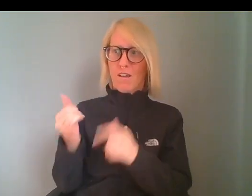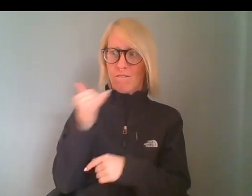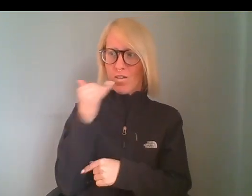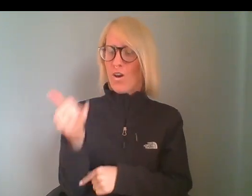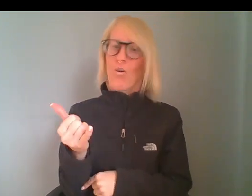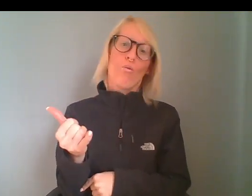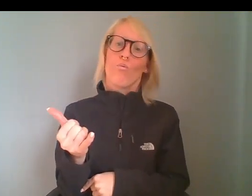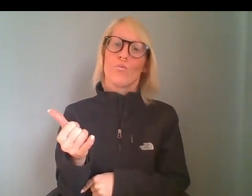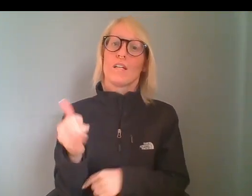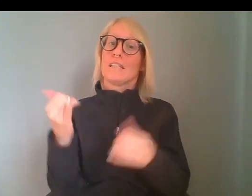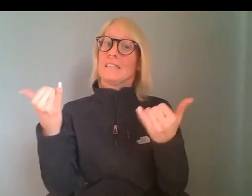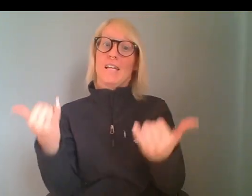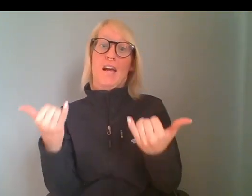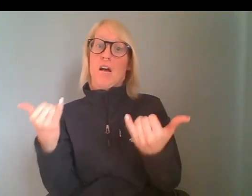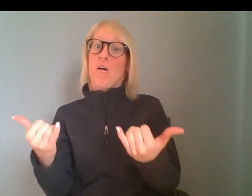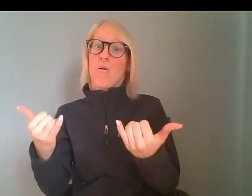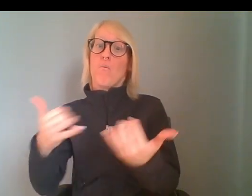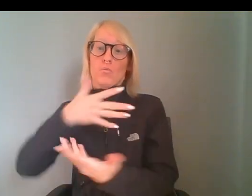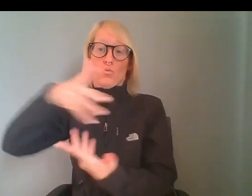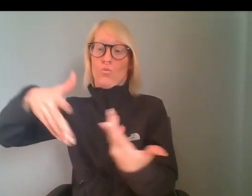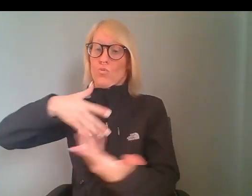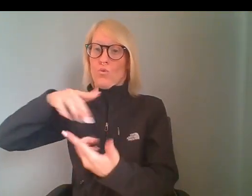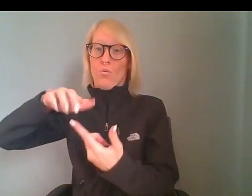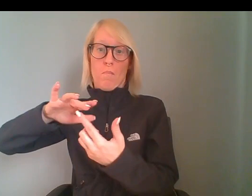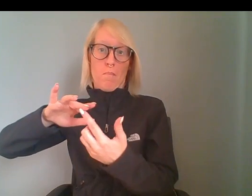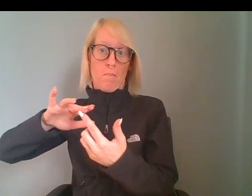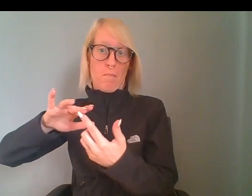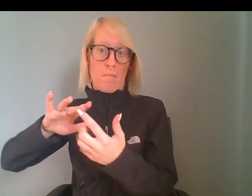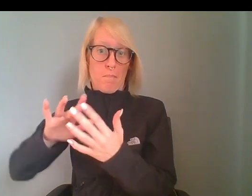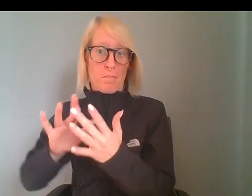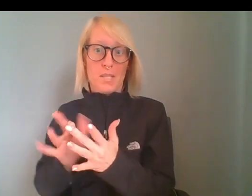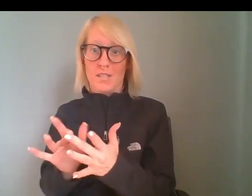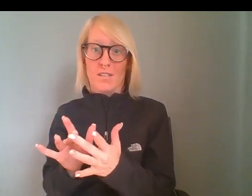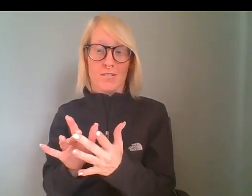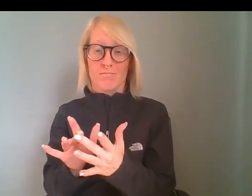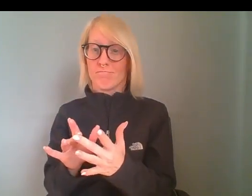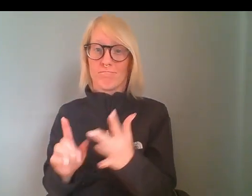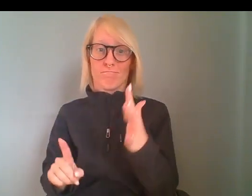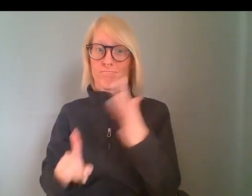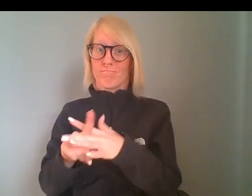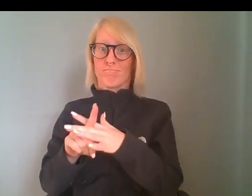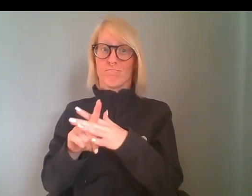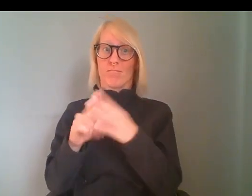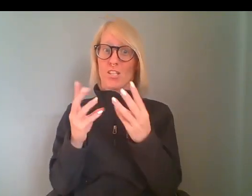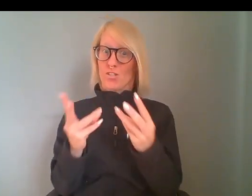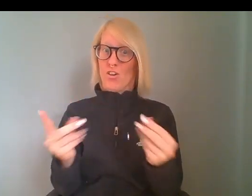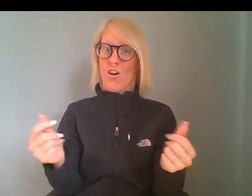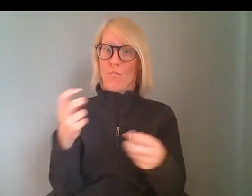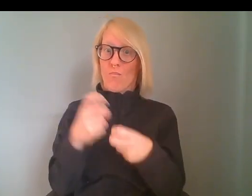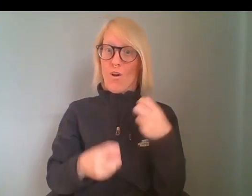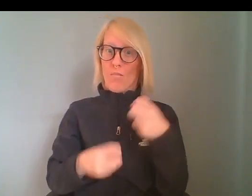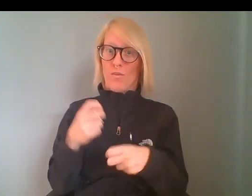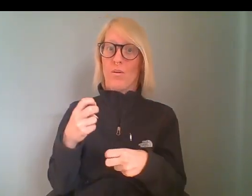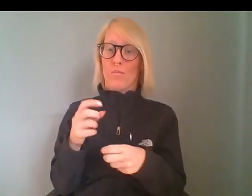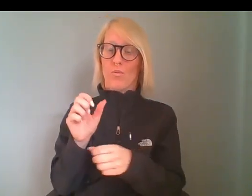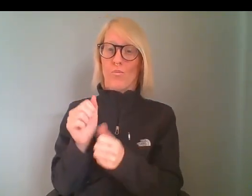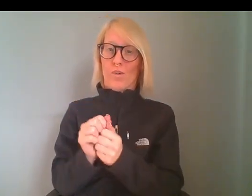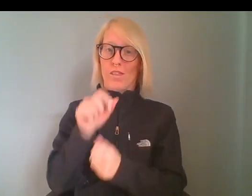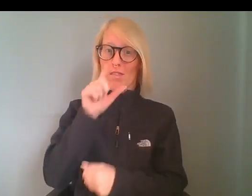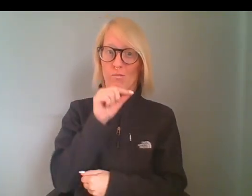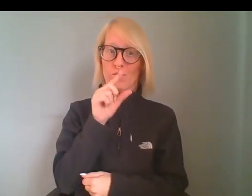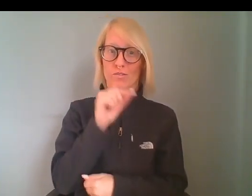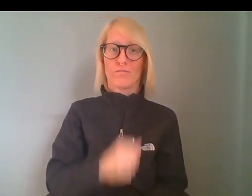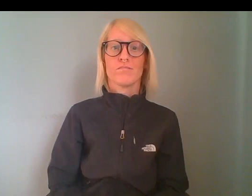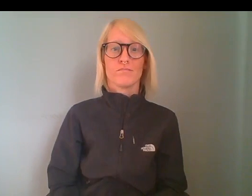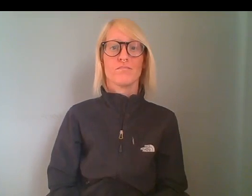I was actually able to resolve my problem with Twitter. And then this one, once you decide on your social media